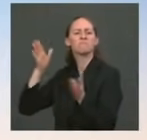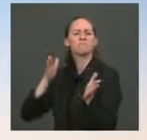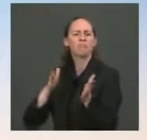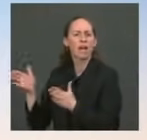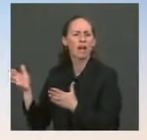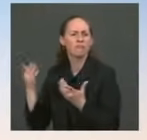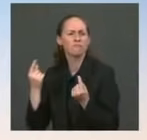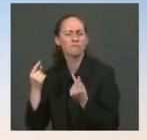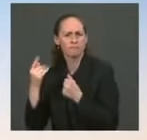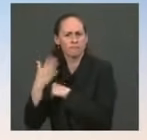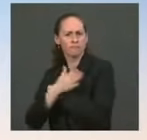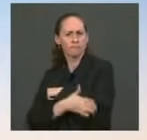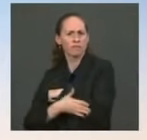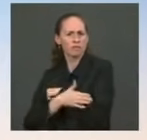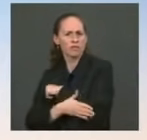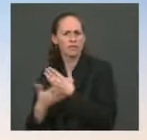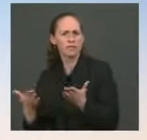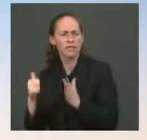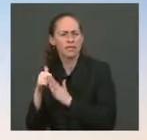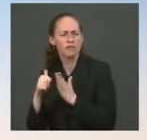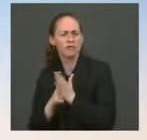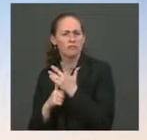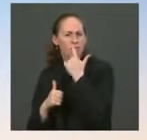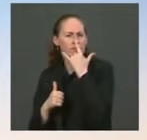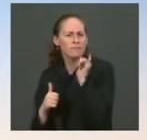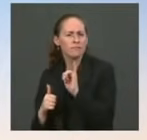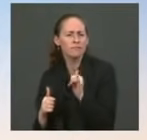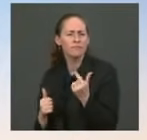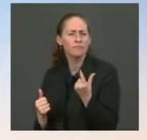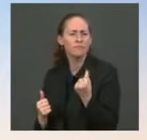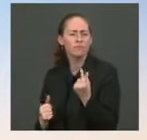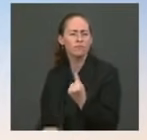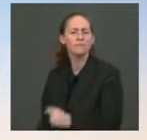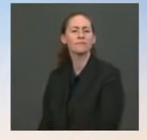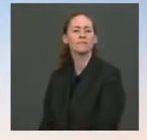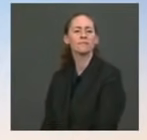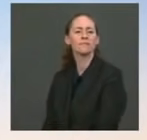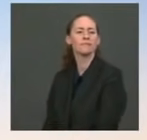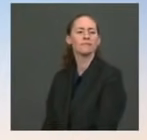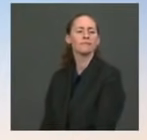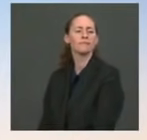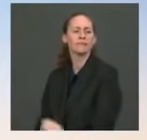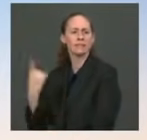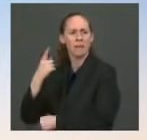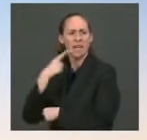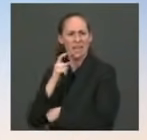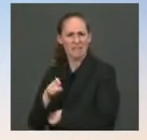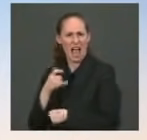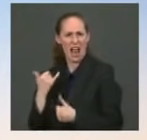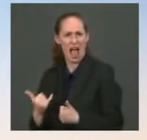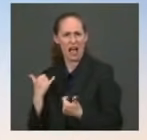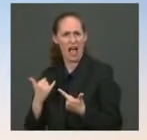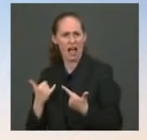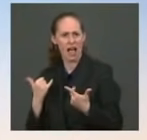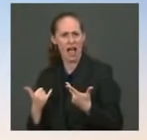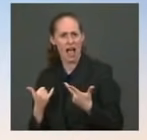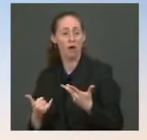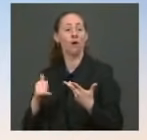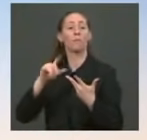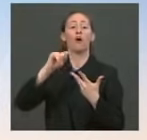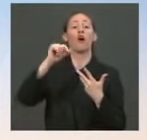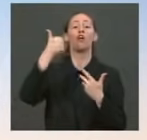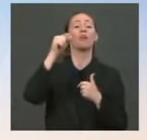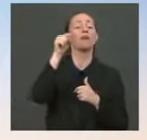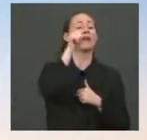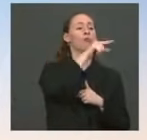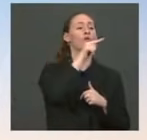was basically like, I need this and I need this now to lawmakers. Lawmakers I spoke to and met with them on Wednesday were very clear. He was soliciting information. What